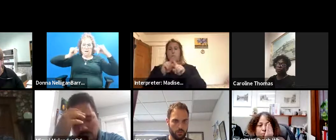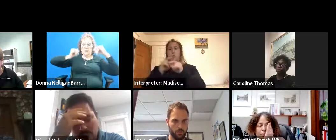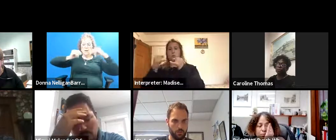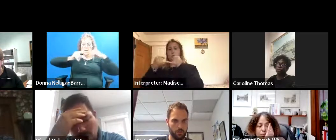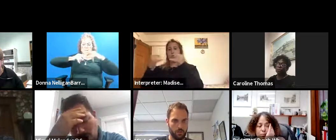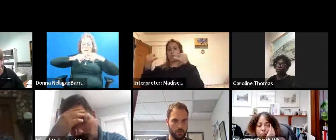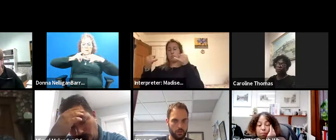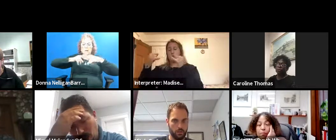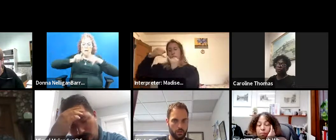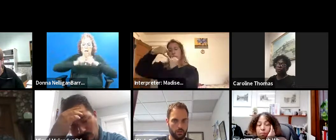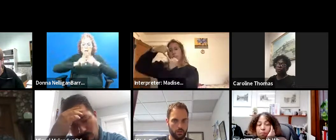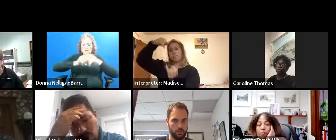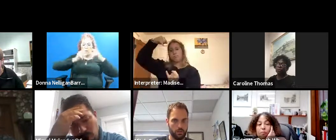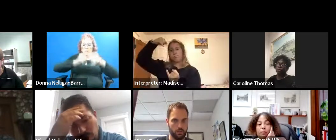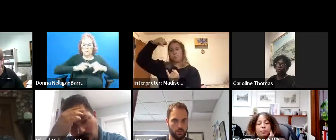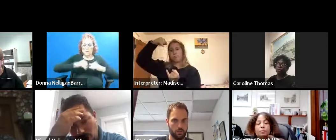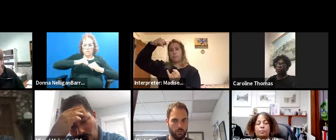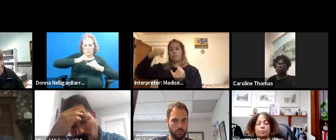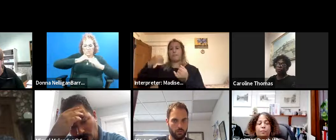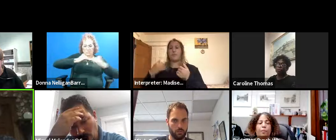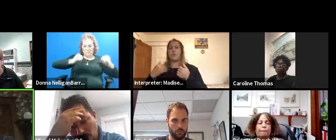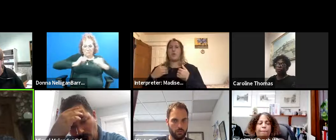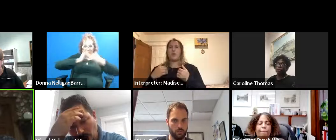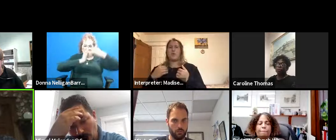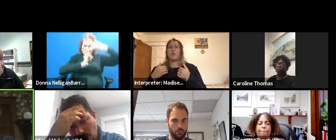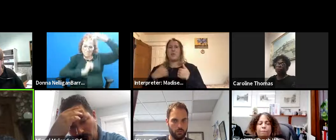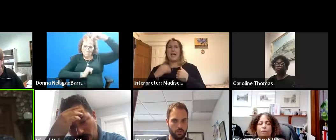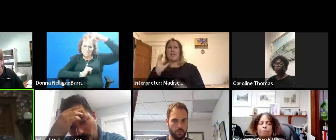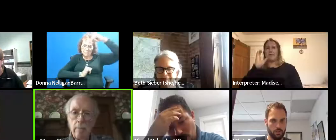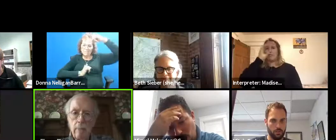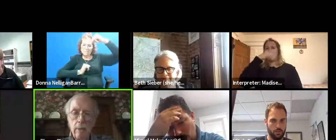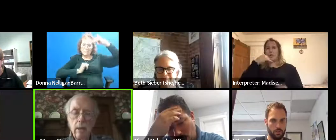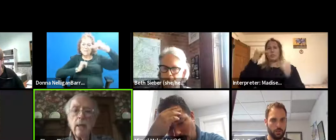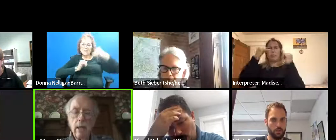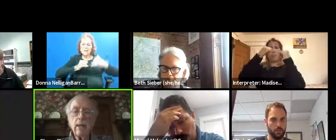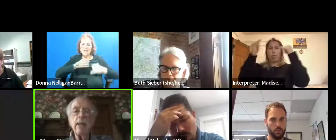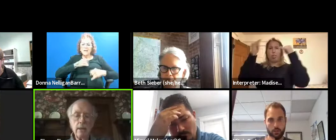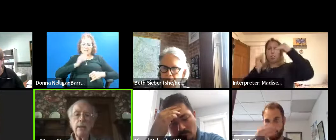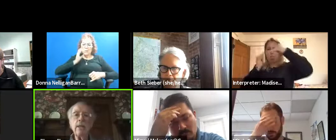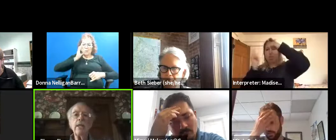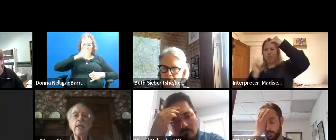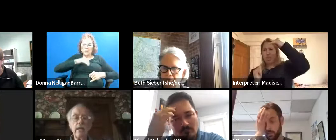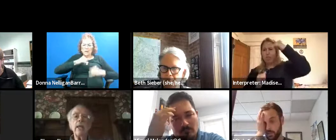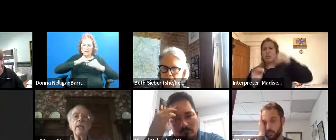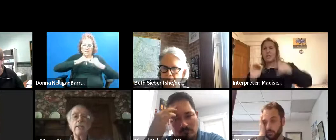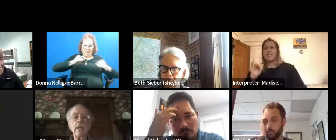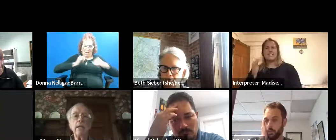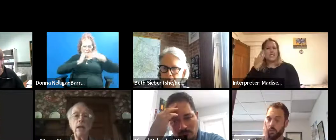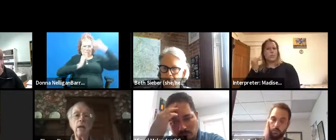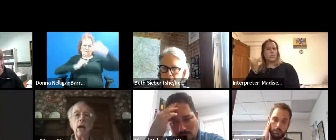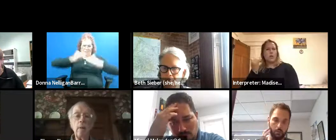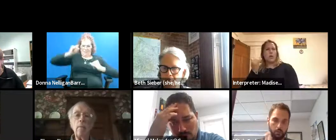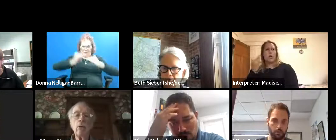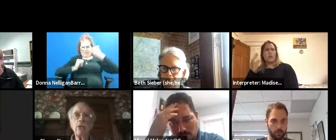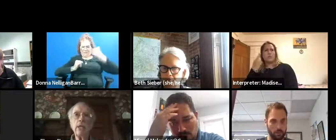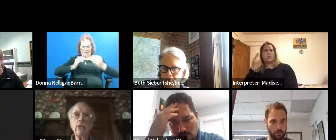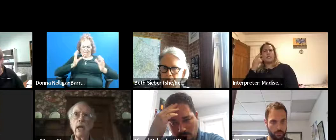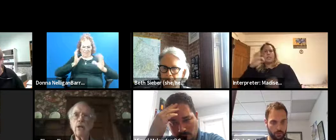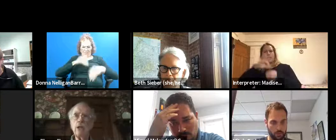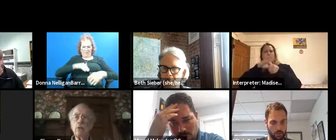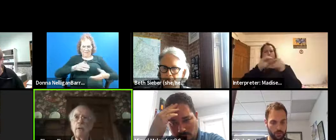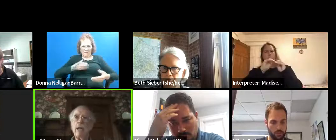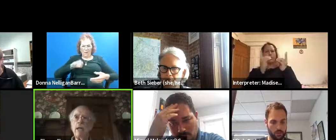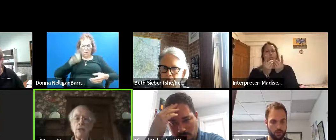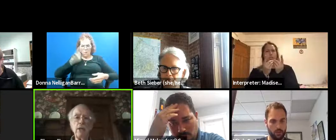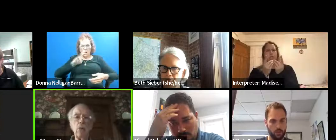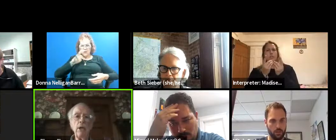I, there's some weird cutouts. Yep. And is that why? Because they're election districts, or was it population? No, mostly it's